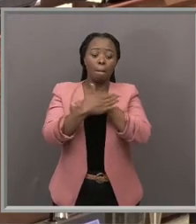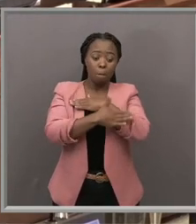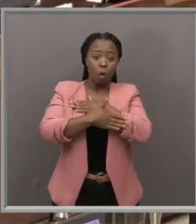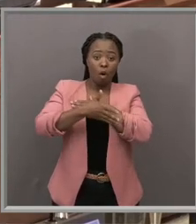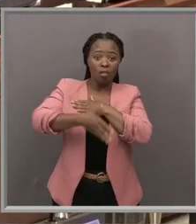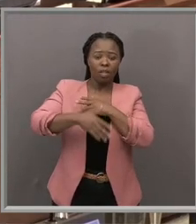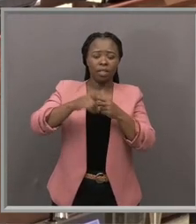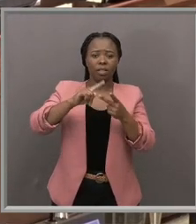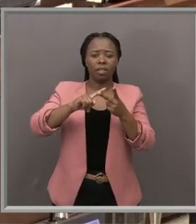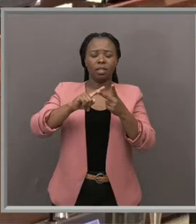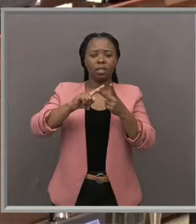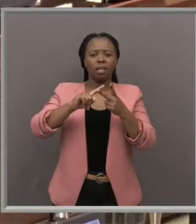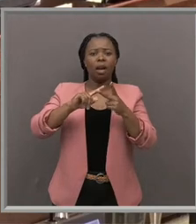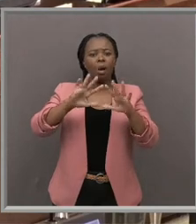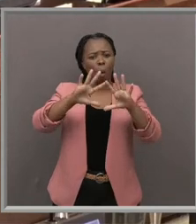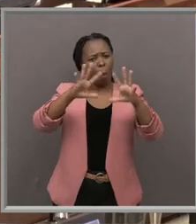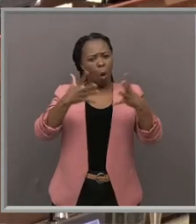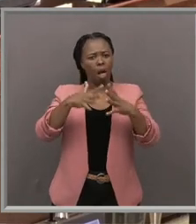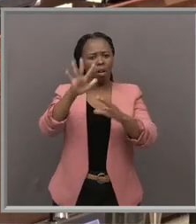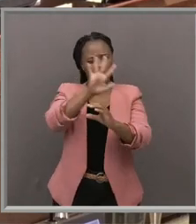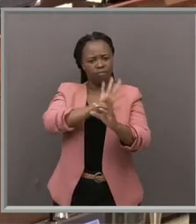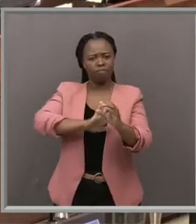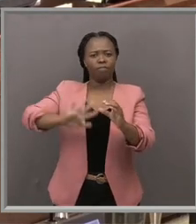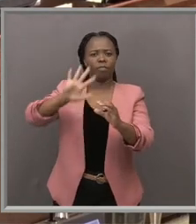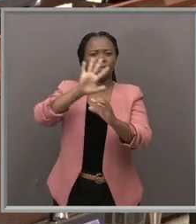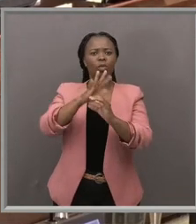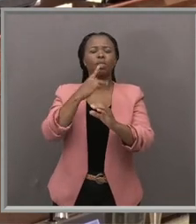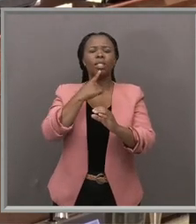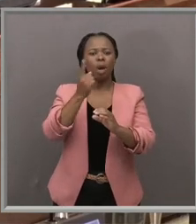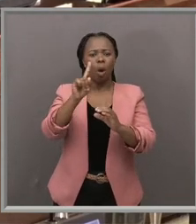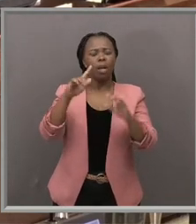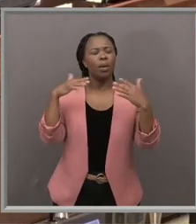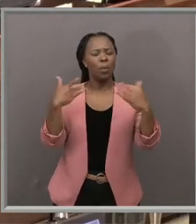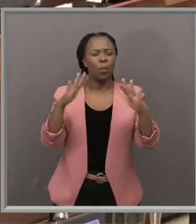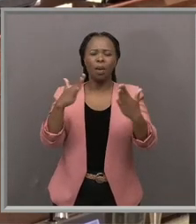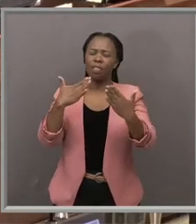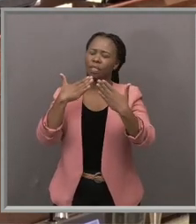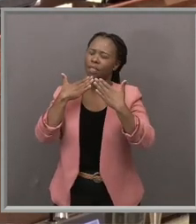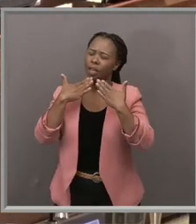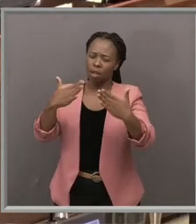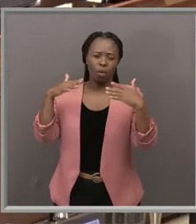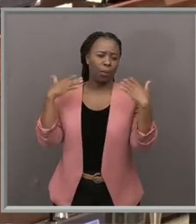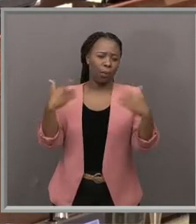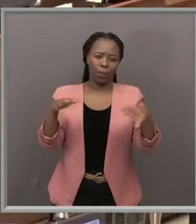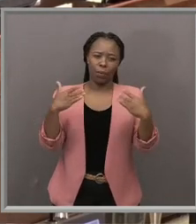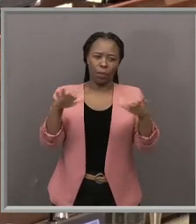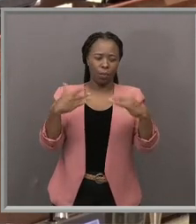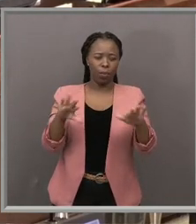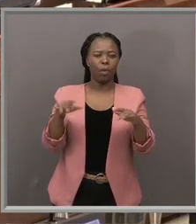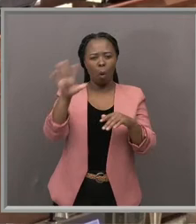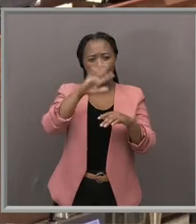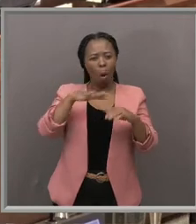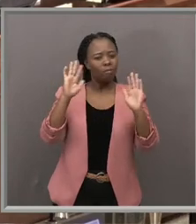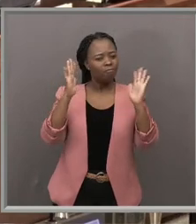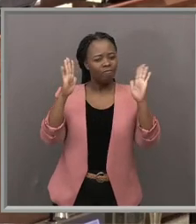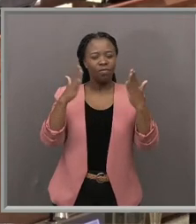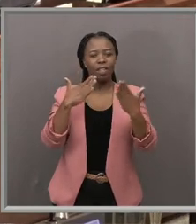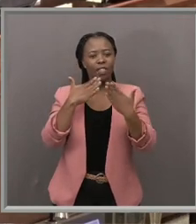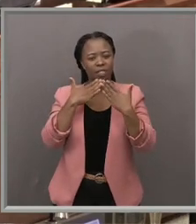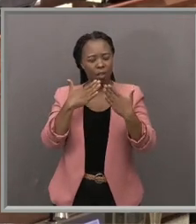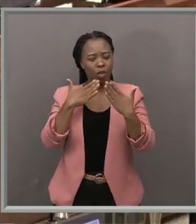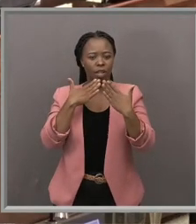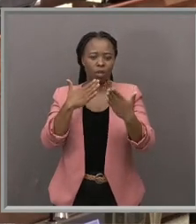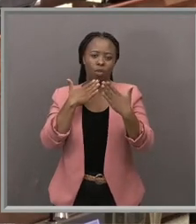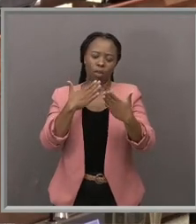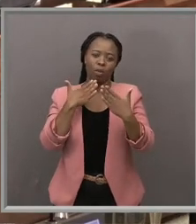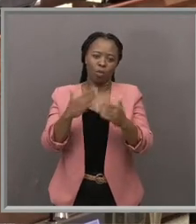the world at large, to say thank you to them and give these healthcare workers a thank you, thank you, thank